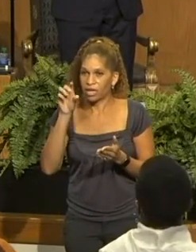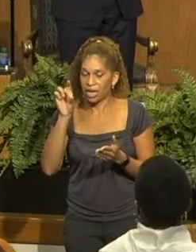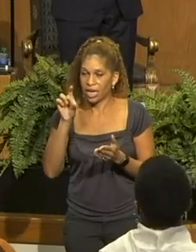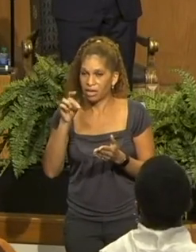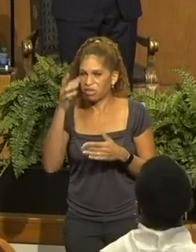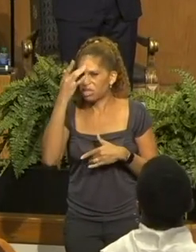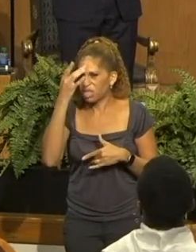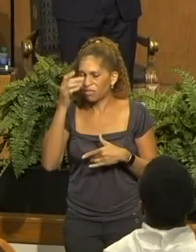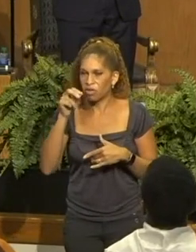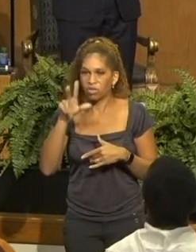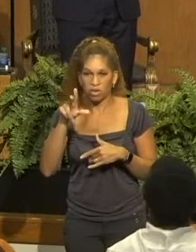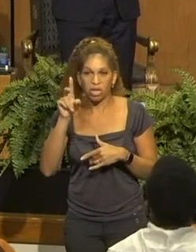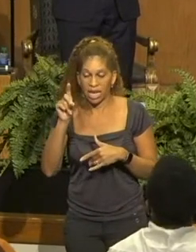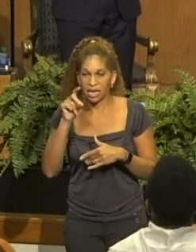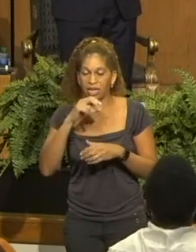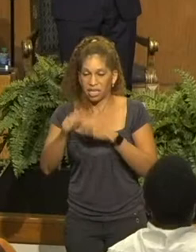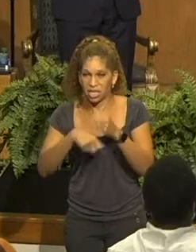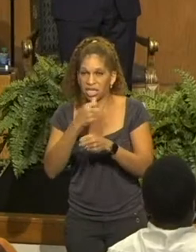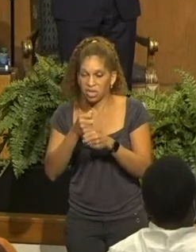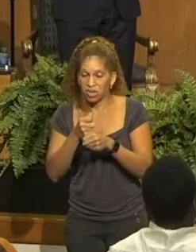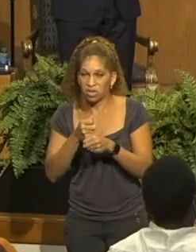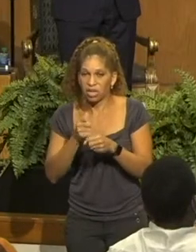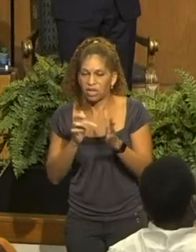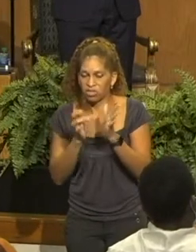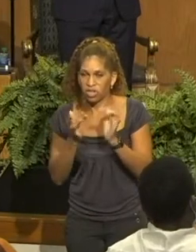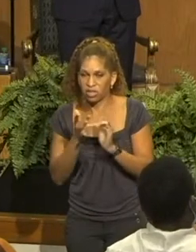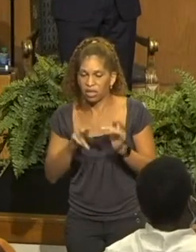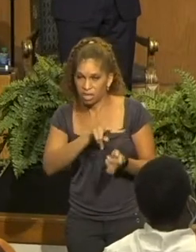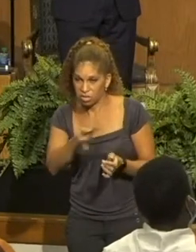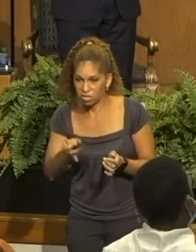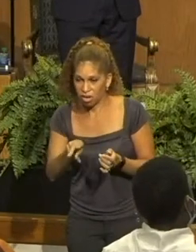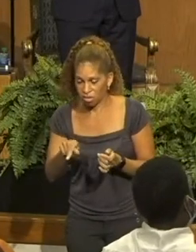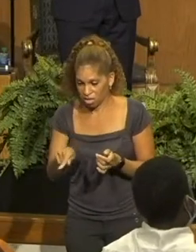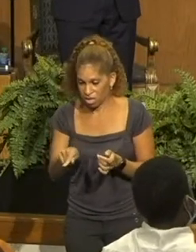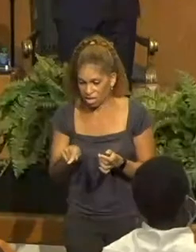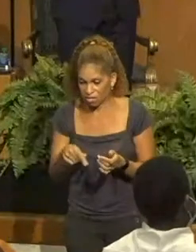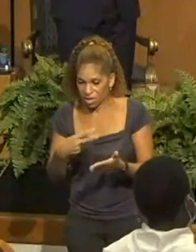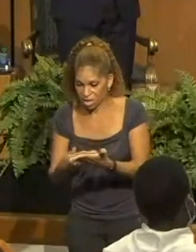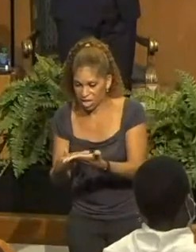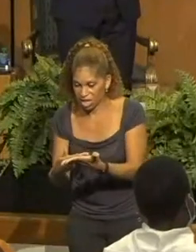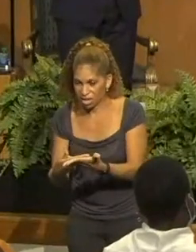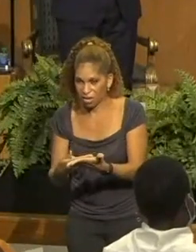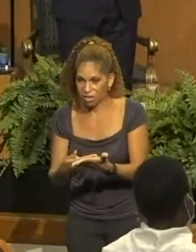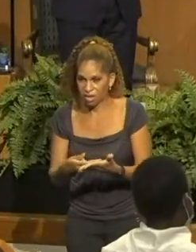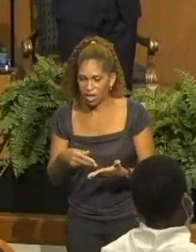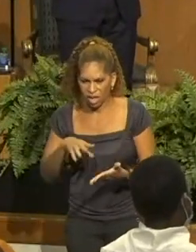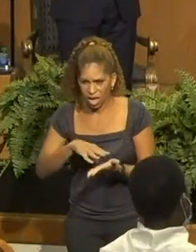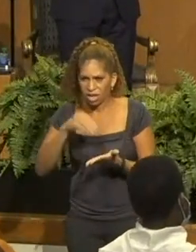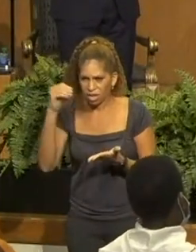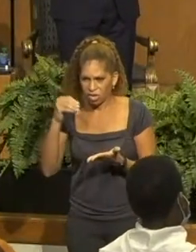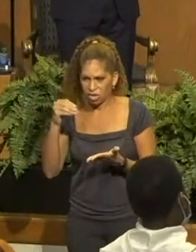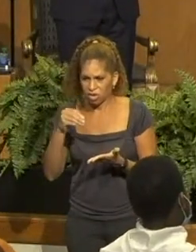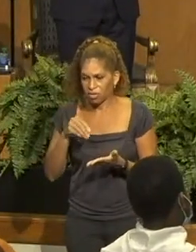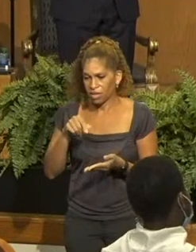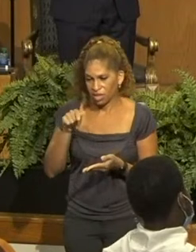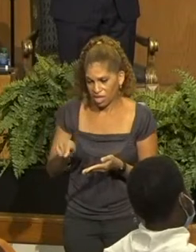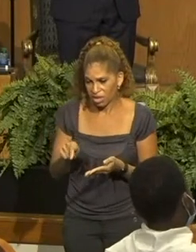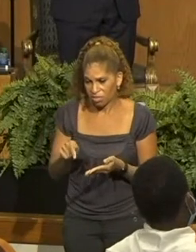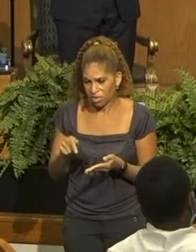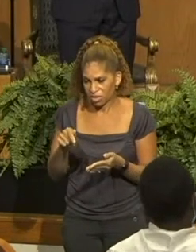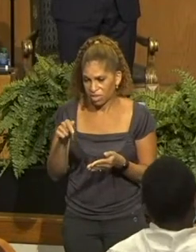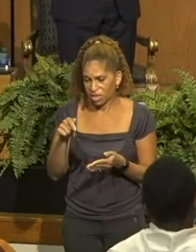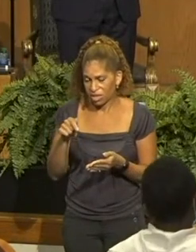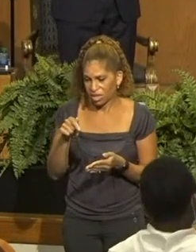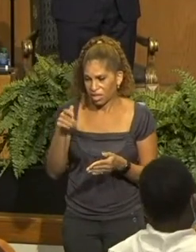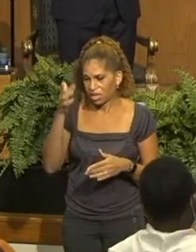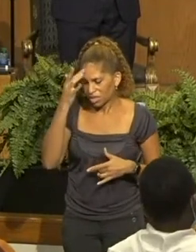saw him lying there, and learned that he had been in the condition for a long time,